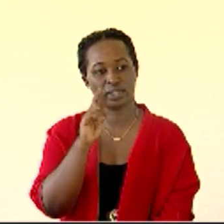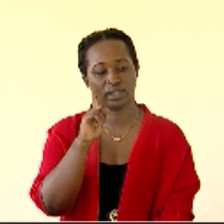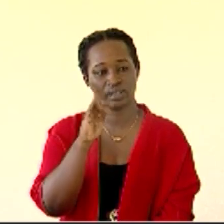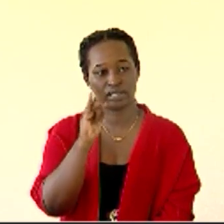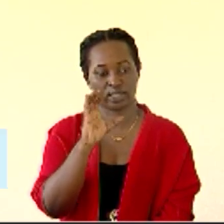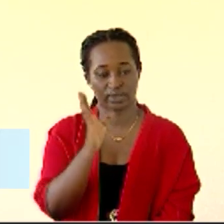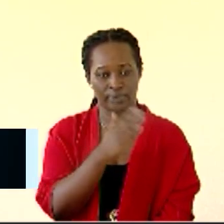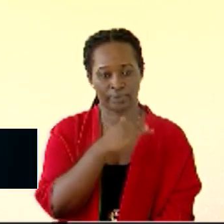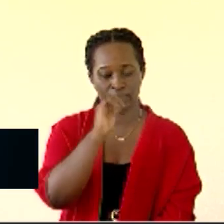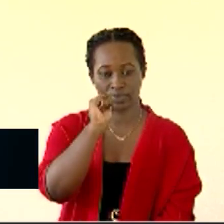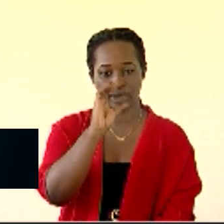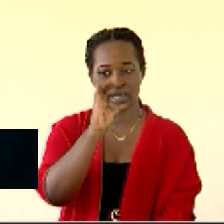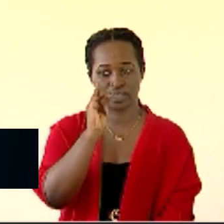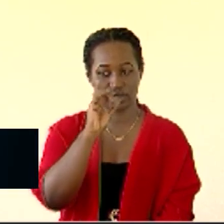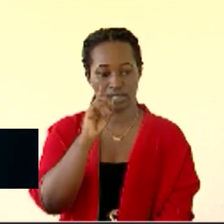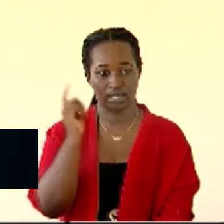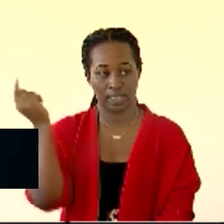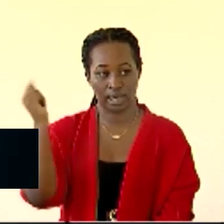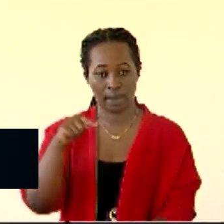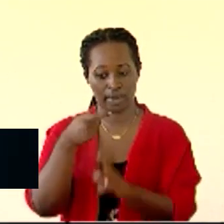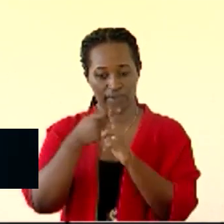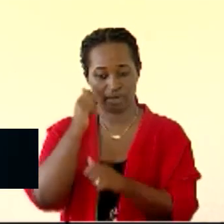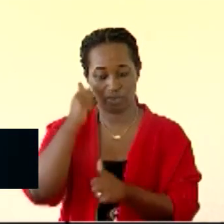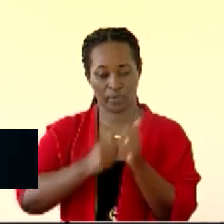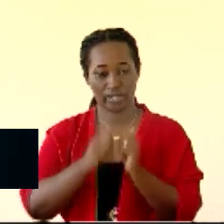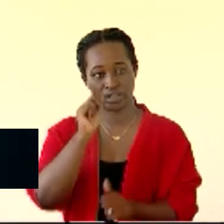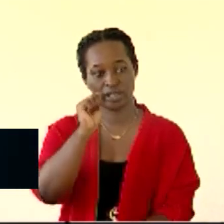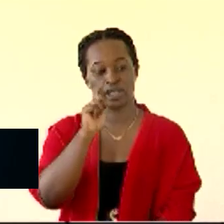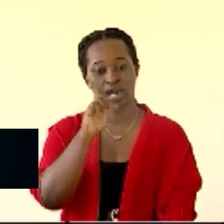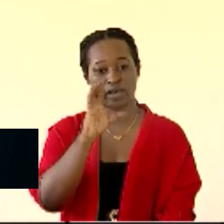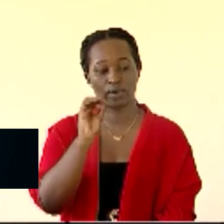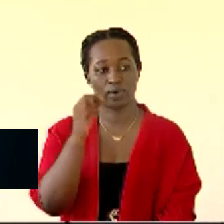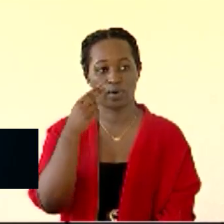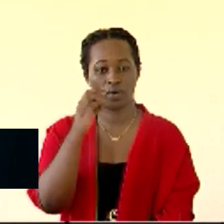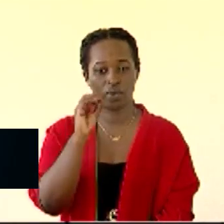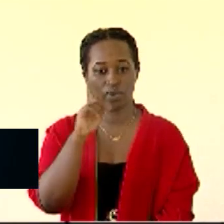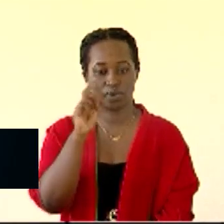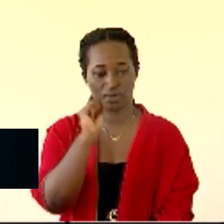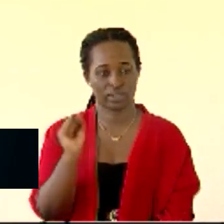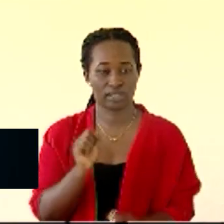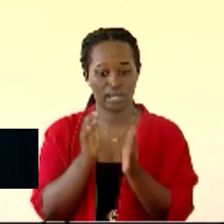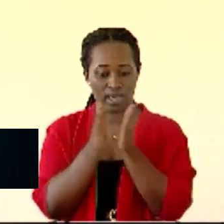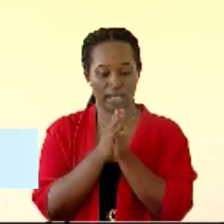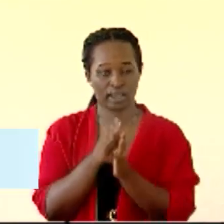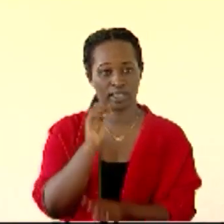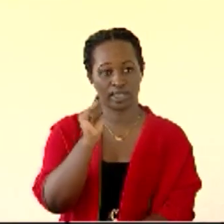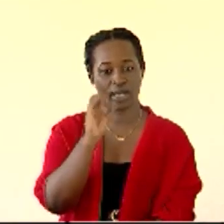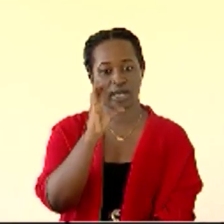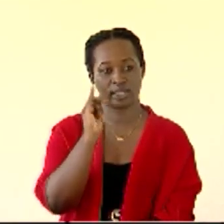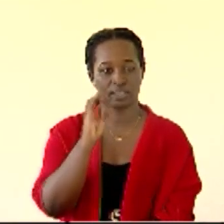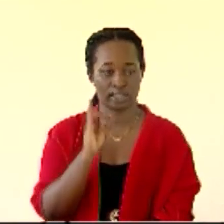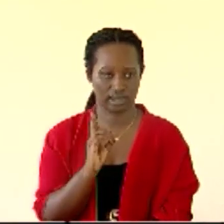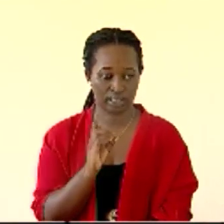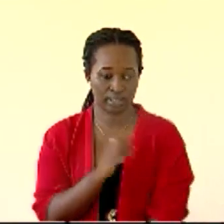it means it is coming from which alcohols and the acid. So the acid is this propanoic